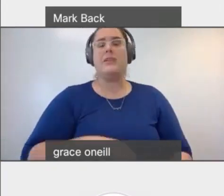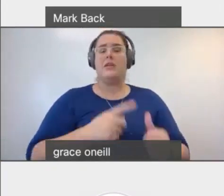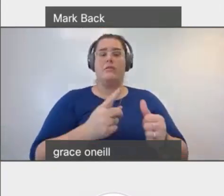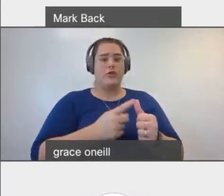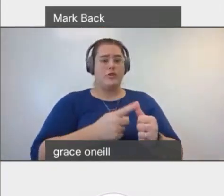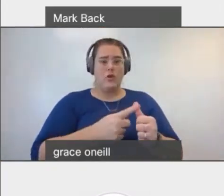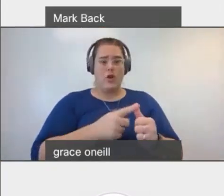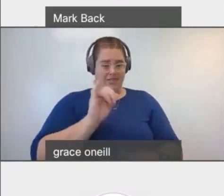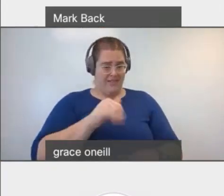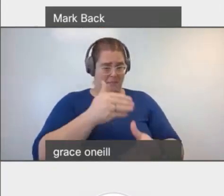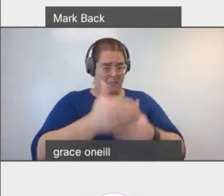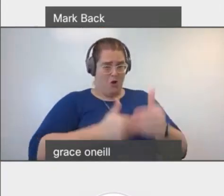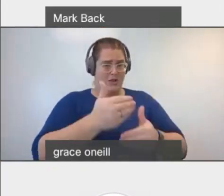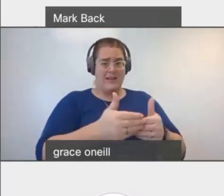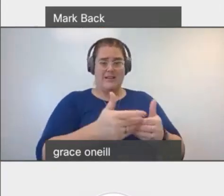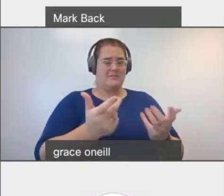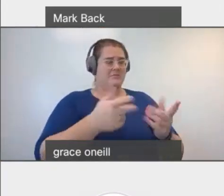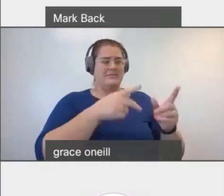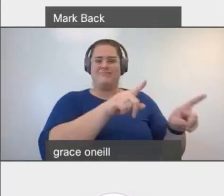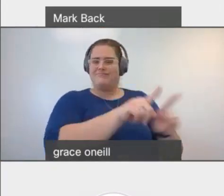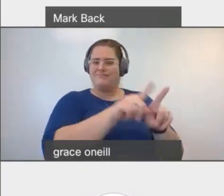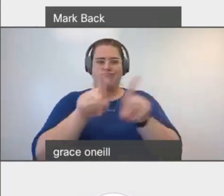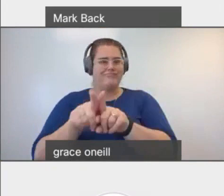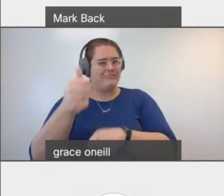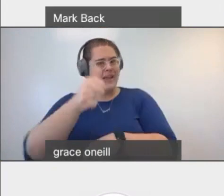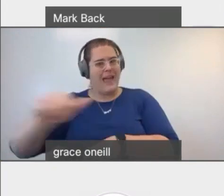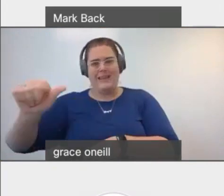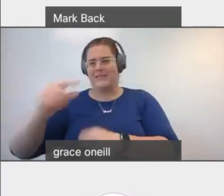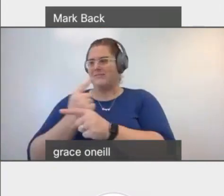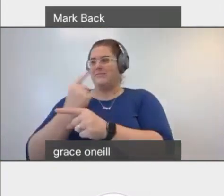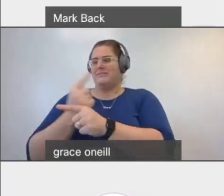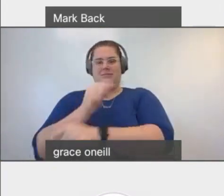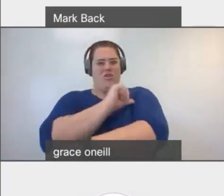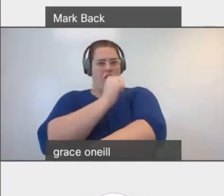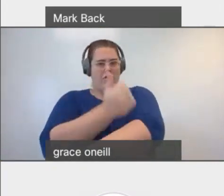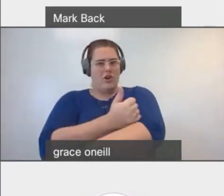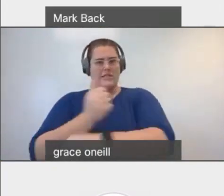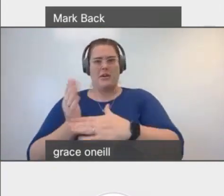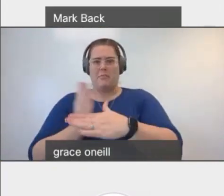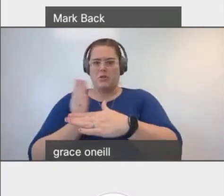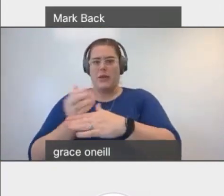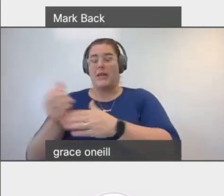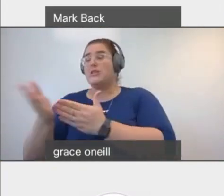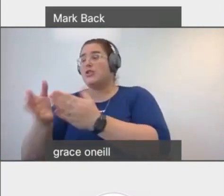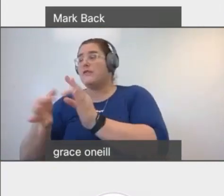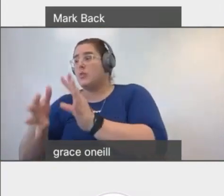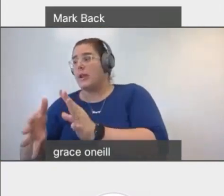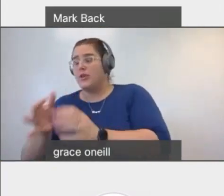from any other authorization between the service coordinator and the